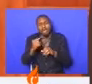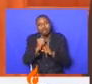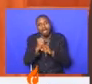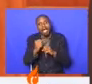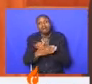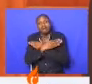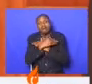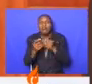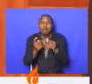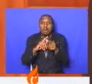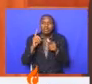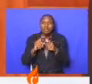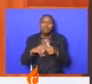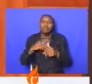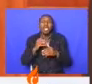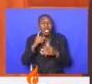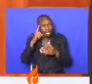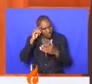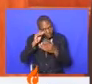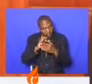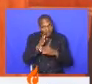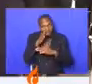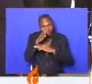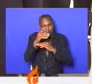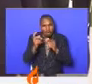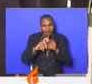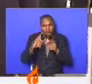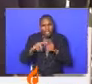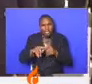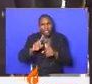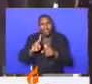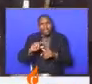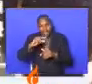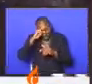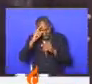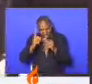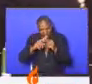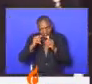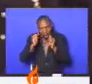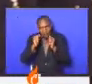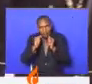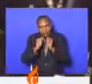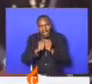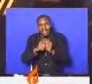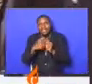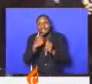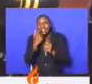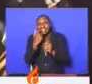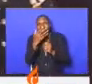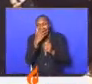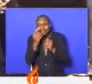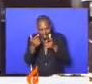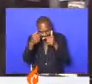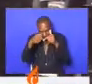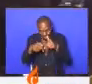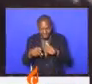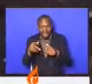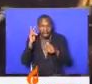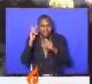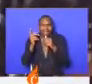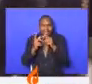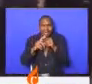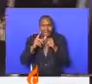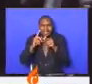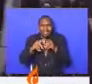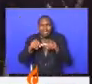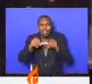we looking forward to see heavy involvement. Asesemo ya ye, Meg Whitman, ni gatebiru netaro ya ime county ya Kisii, neche